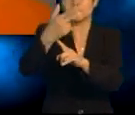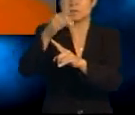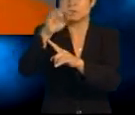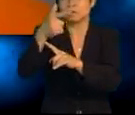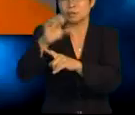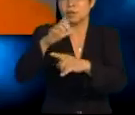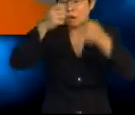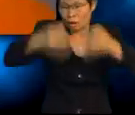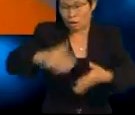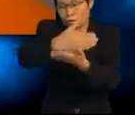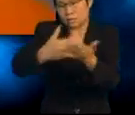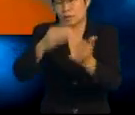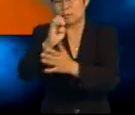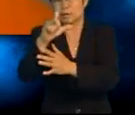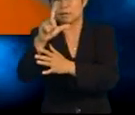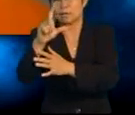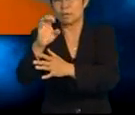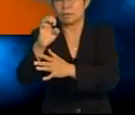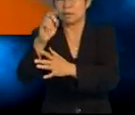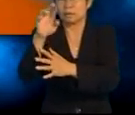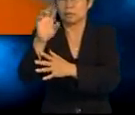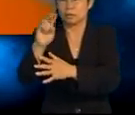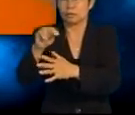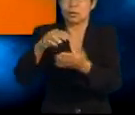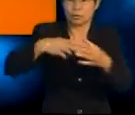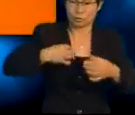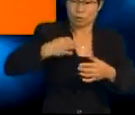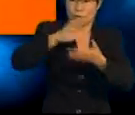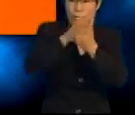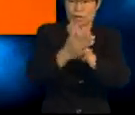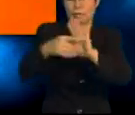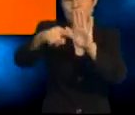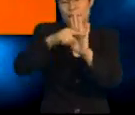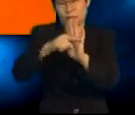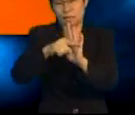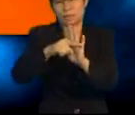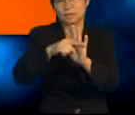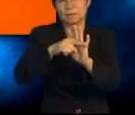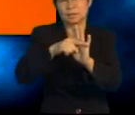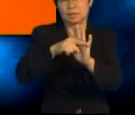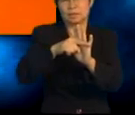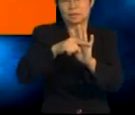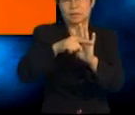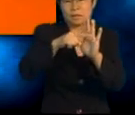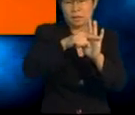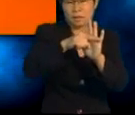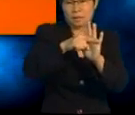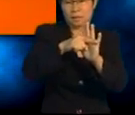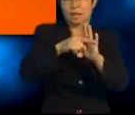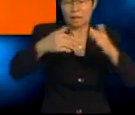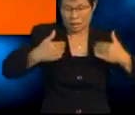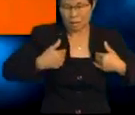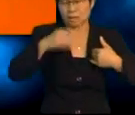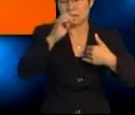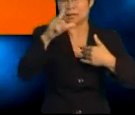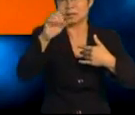lost some electrons. The cloth, however, becomes negatively charged as it has gained some